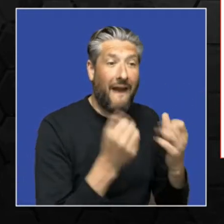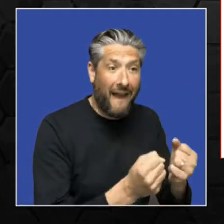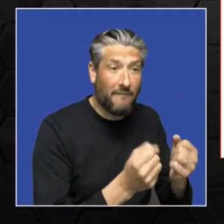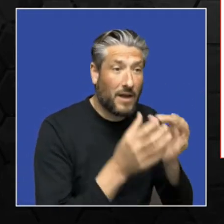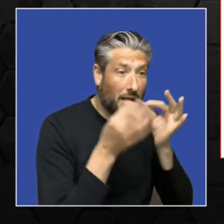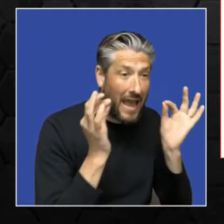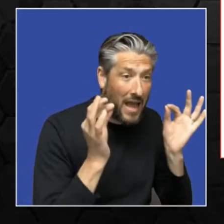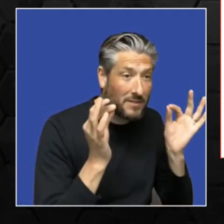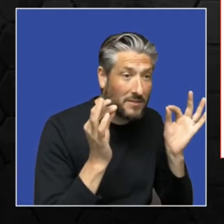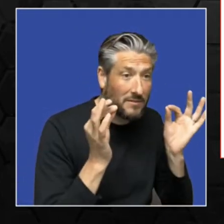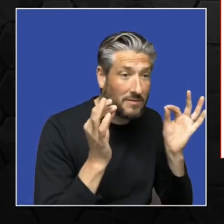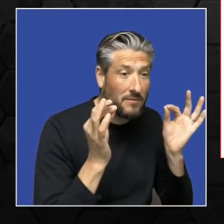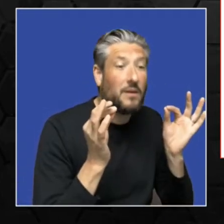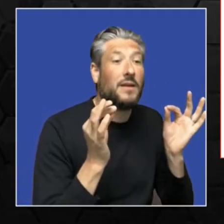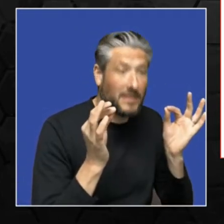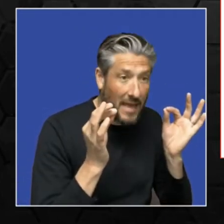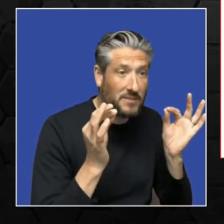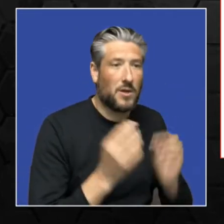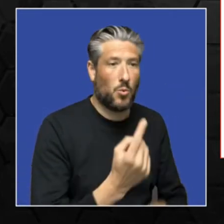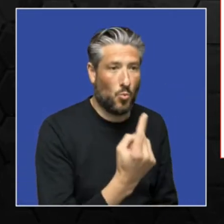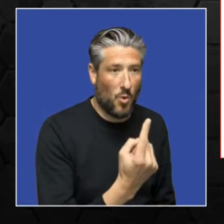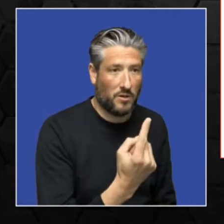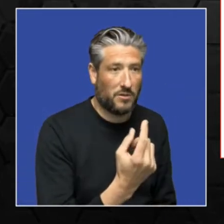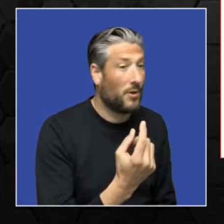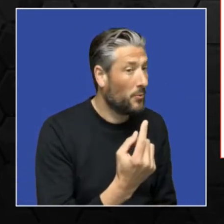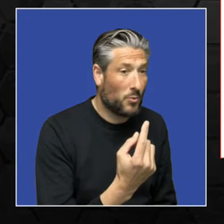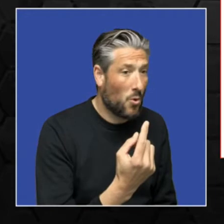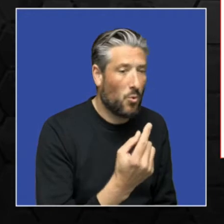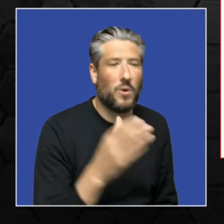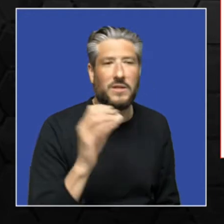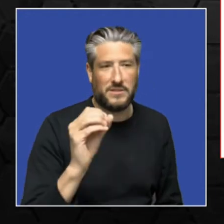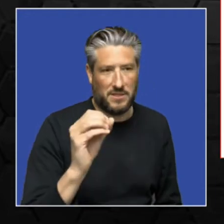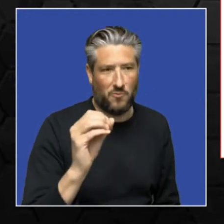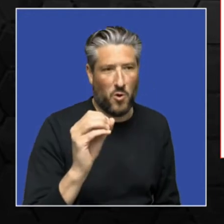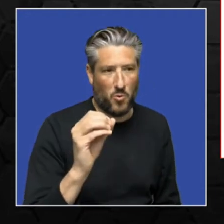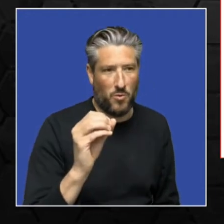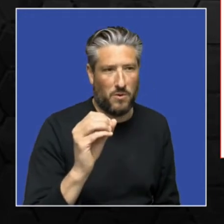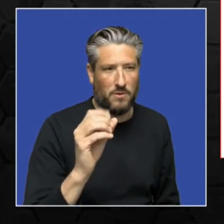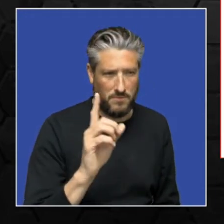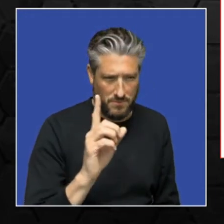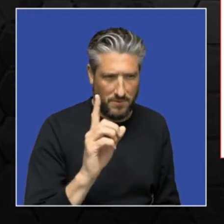problem, you would create an input layer and an output layer, but